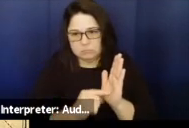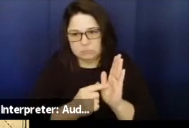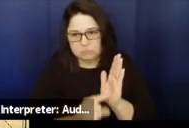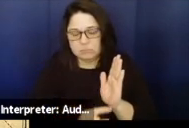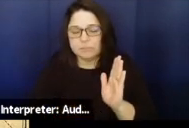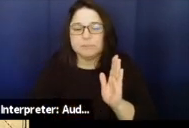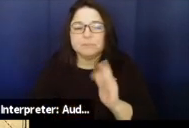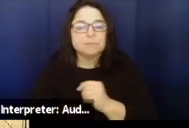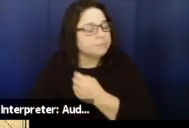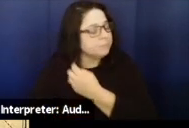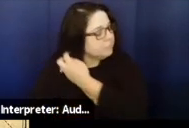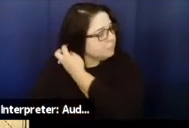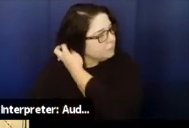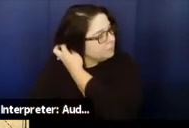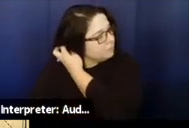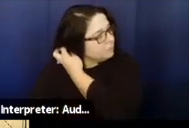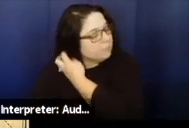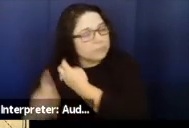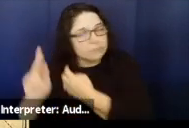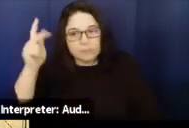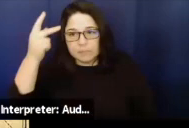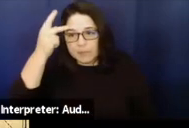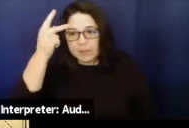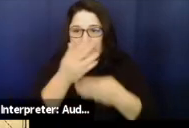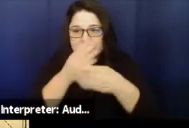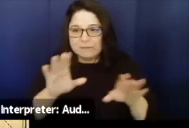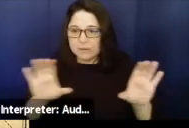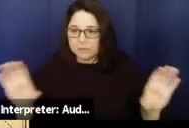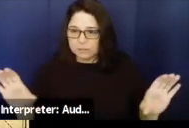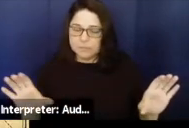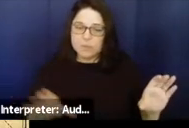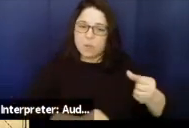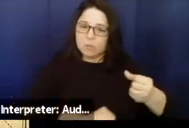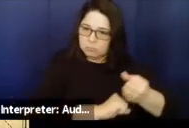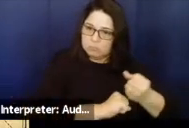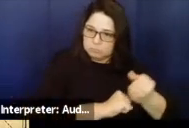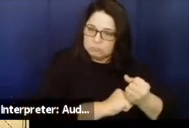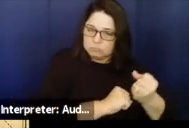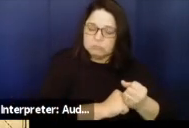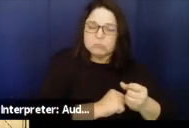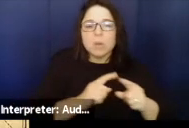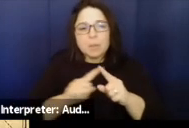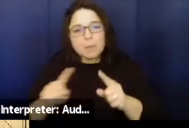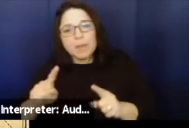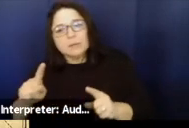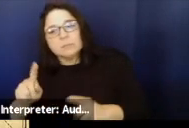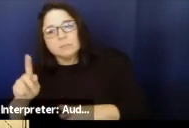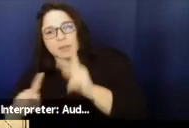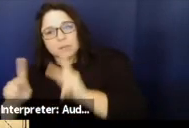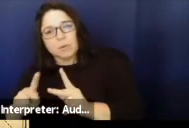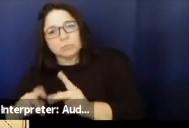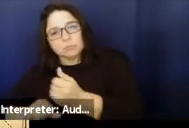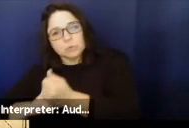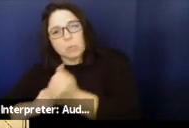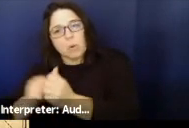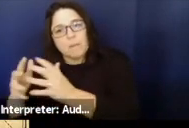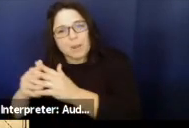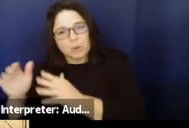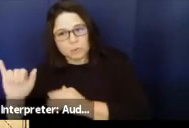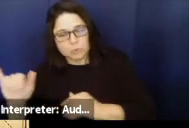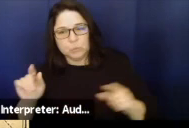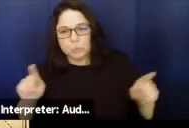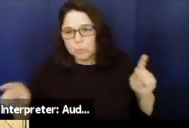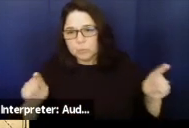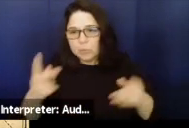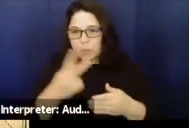It was politically divided, with a loyalist assembly, but active patriot organizations. And following the